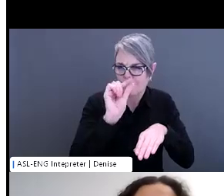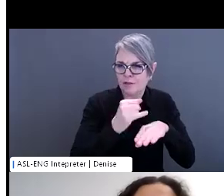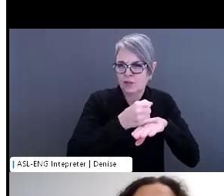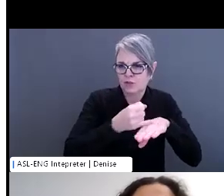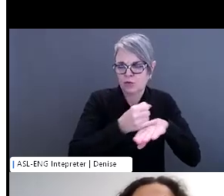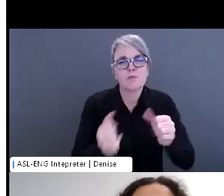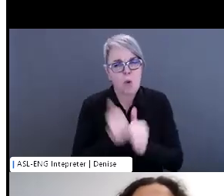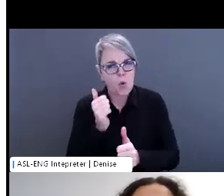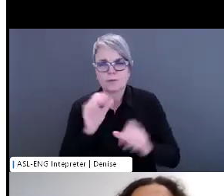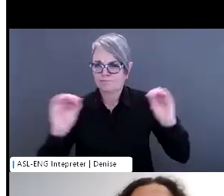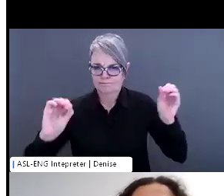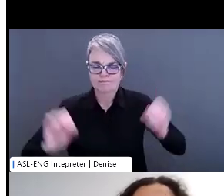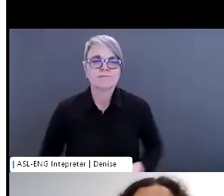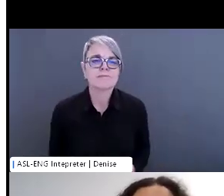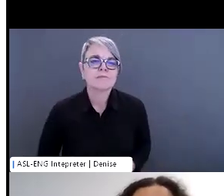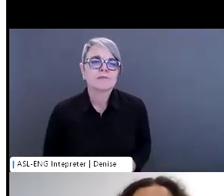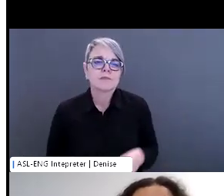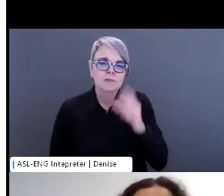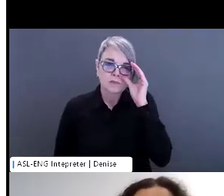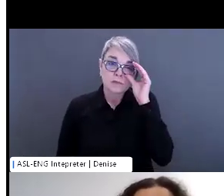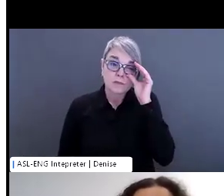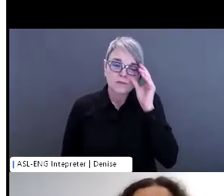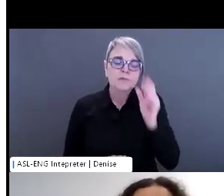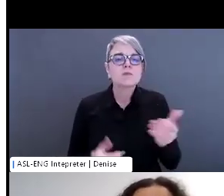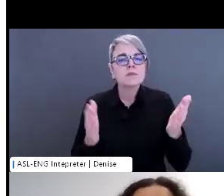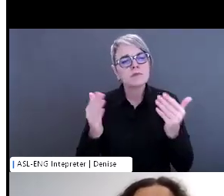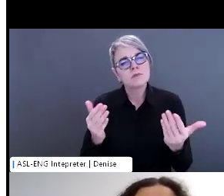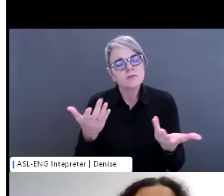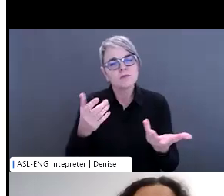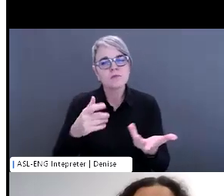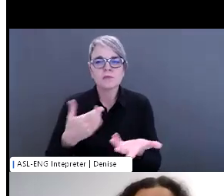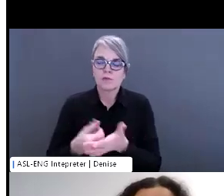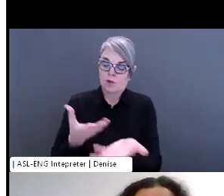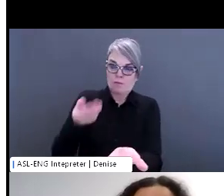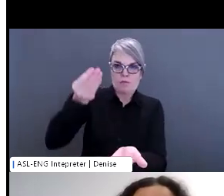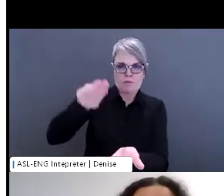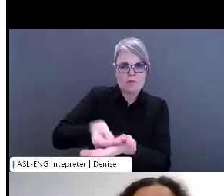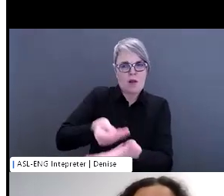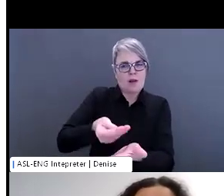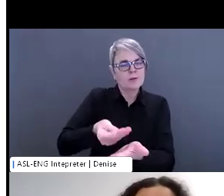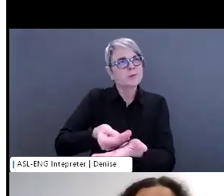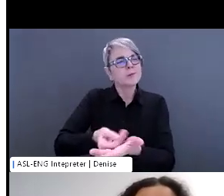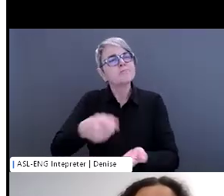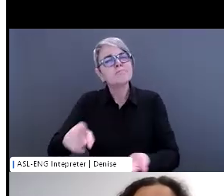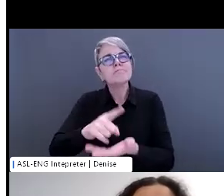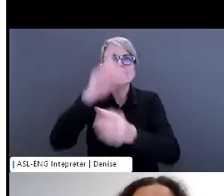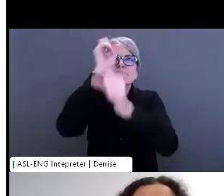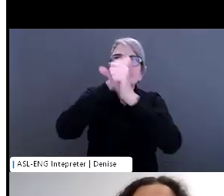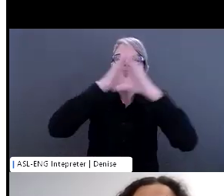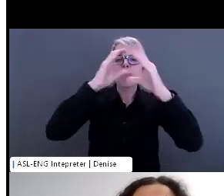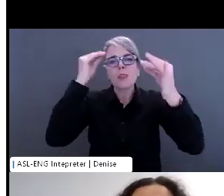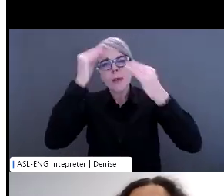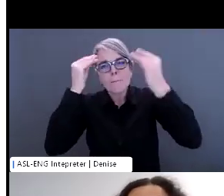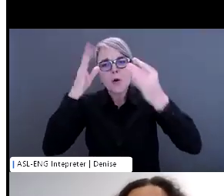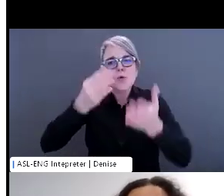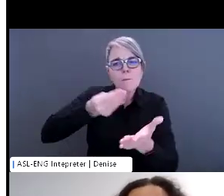So when we talk about or think about our money and your personal life and your family, where do you